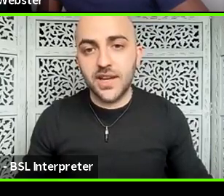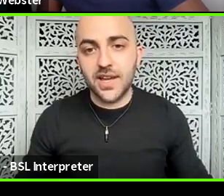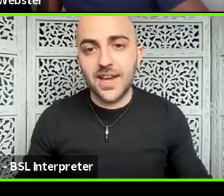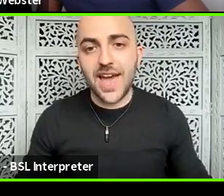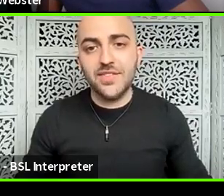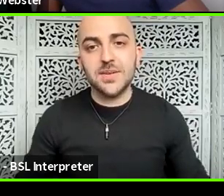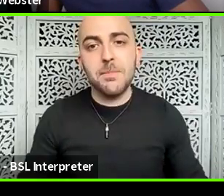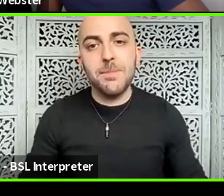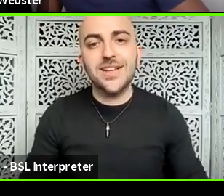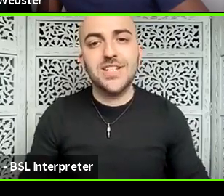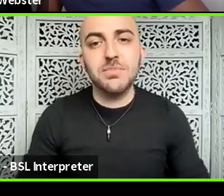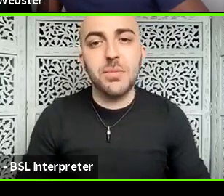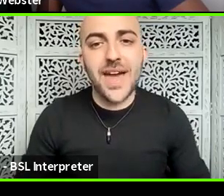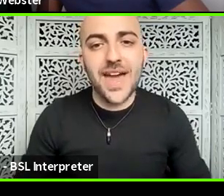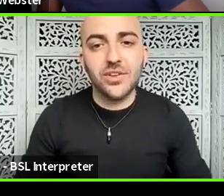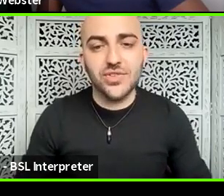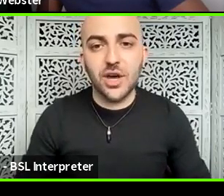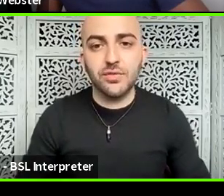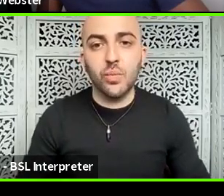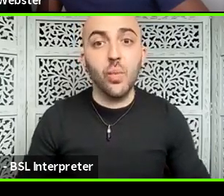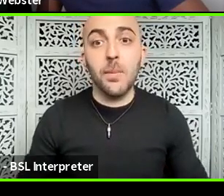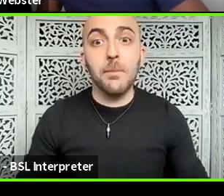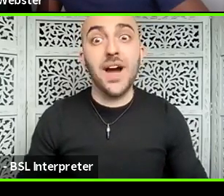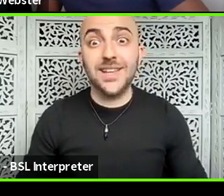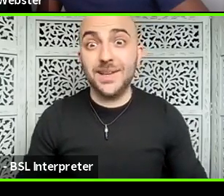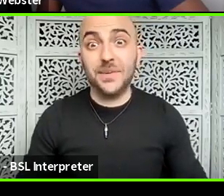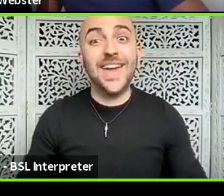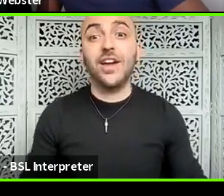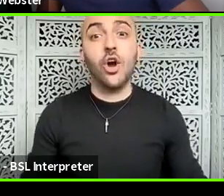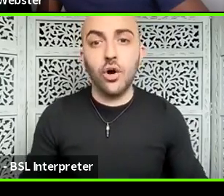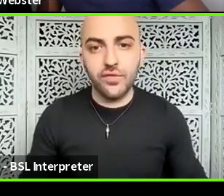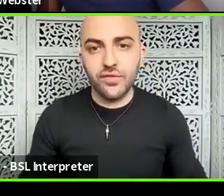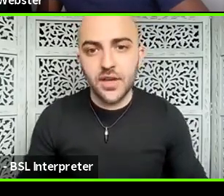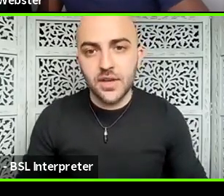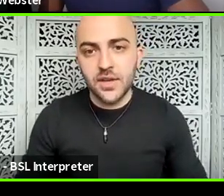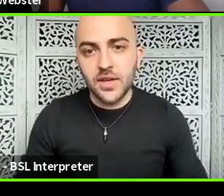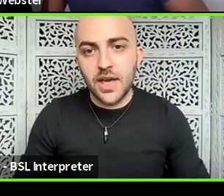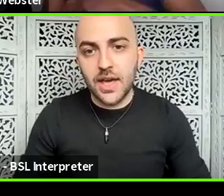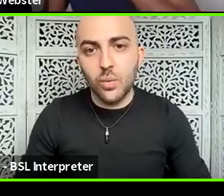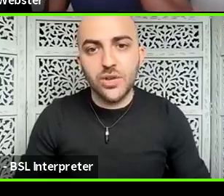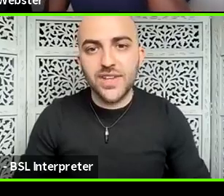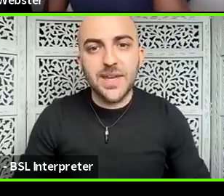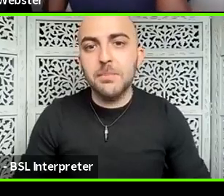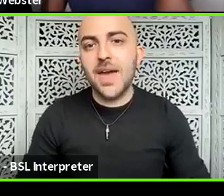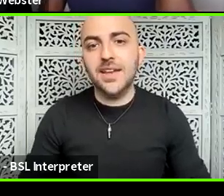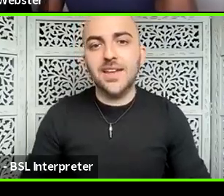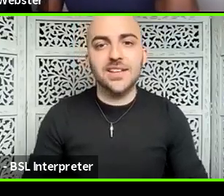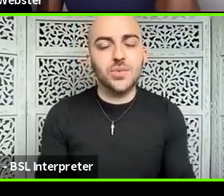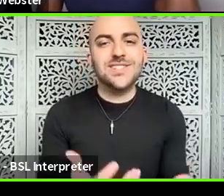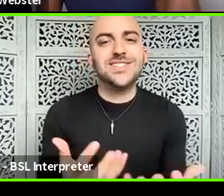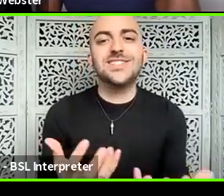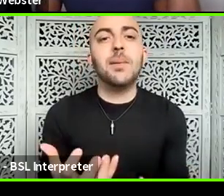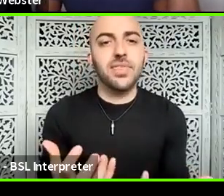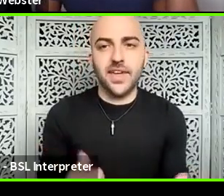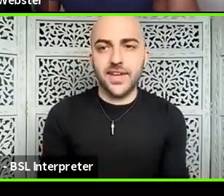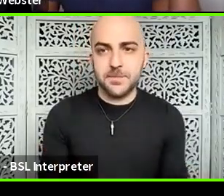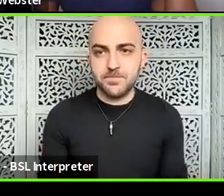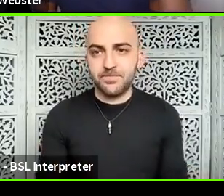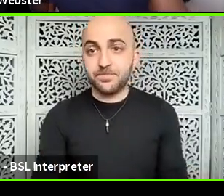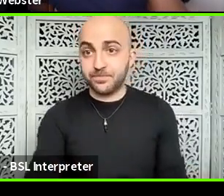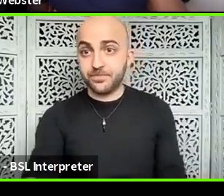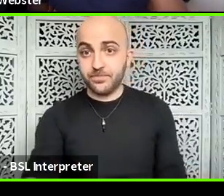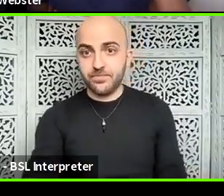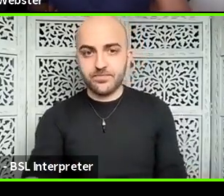going to bring? And having to mentally prepare yourself what might kick off or what's impending. There's always